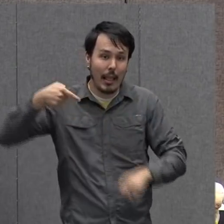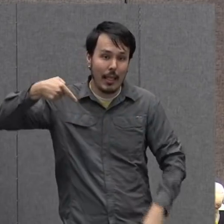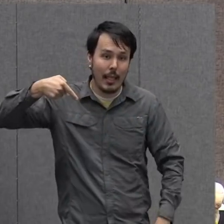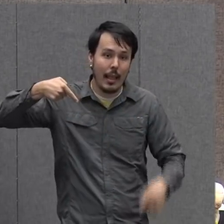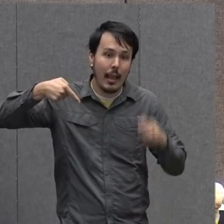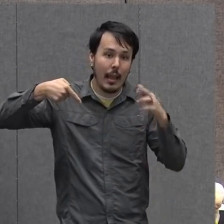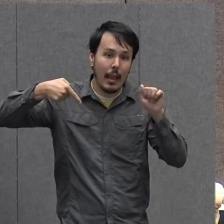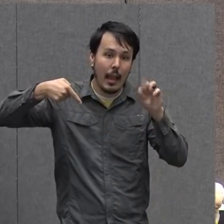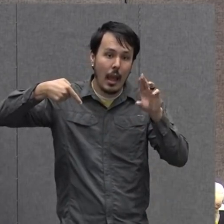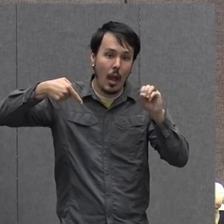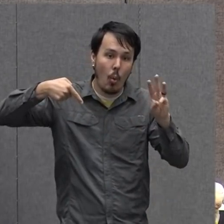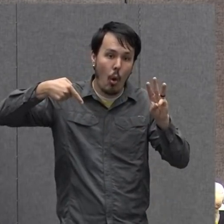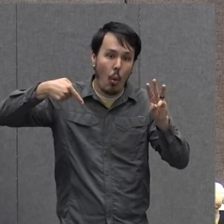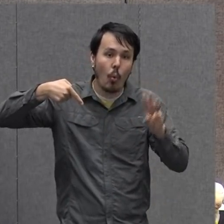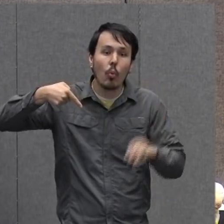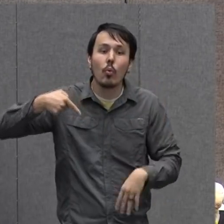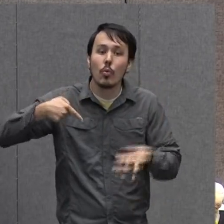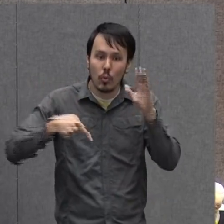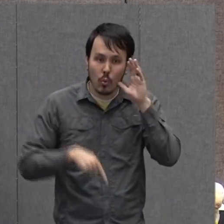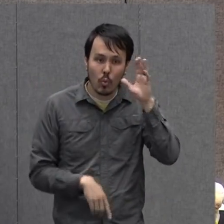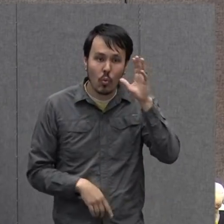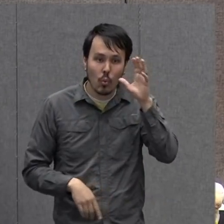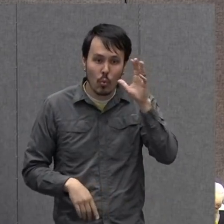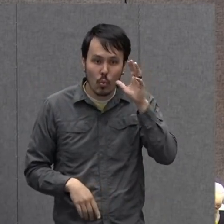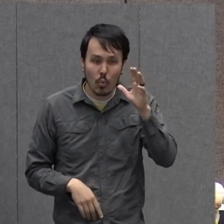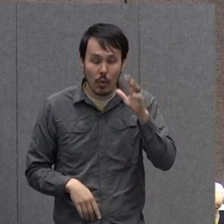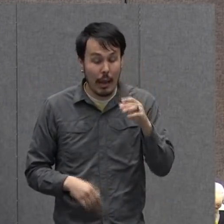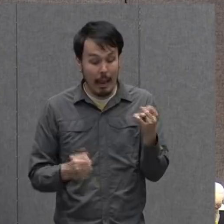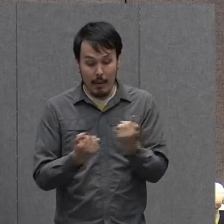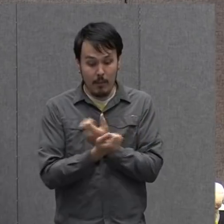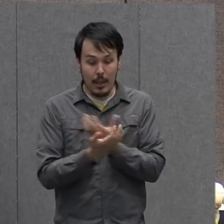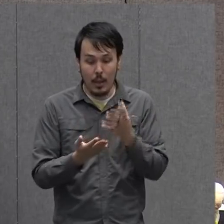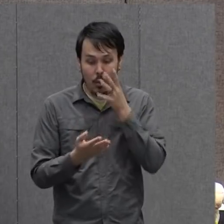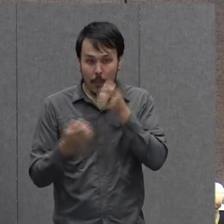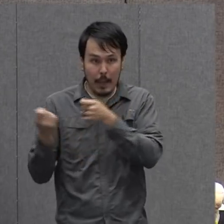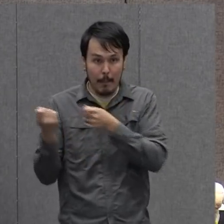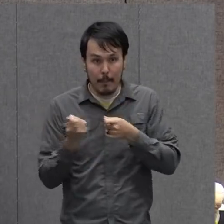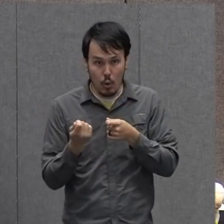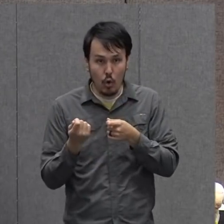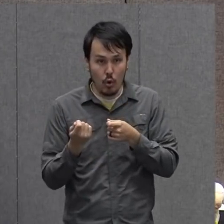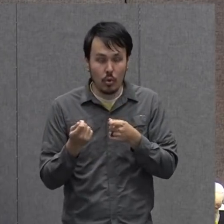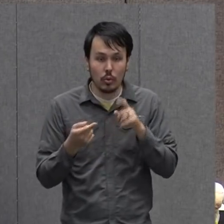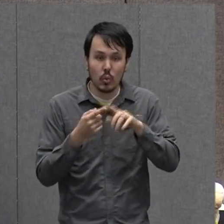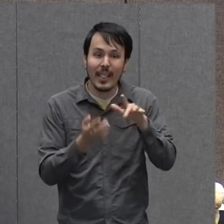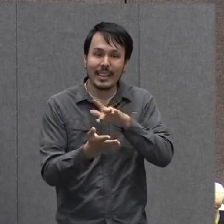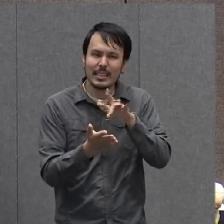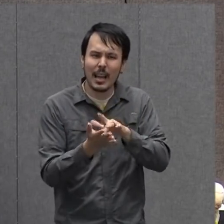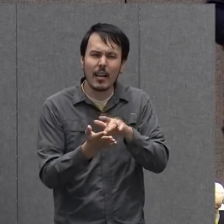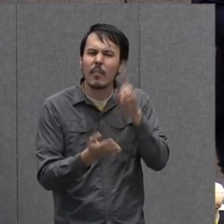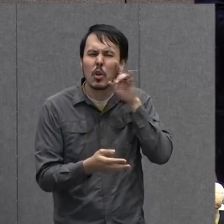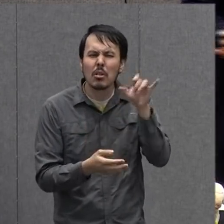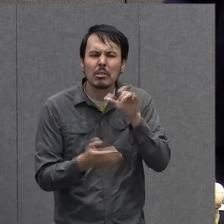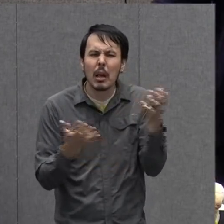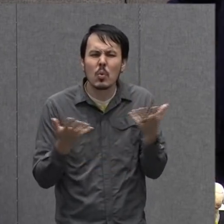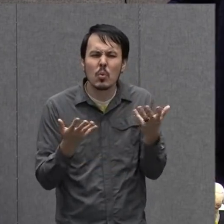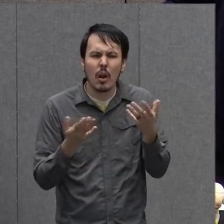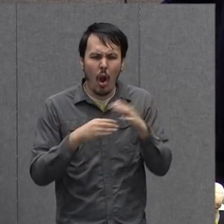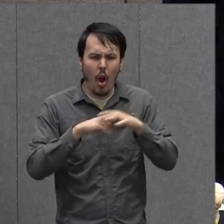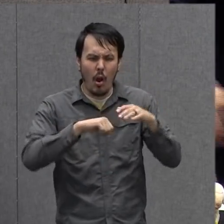we could sort of start to see that with our magnet. So if I had a bigger magnet, a stronger